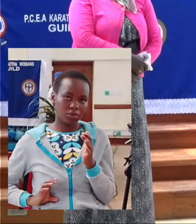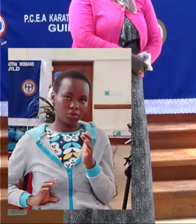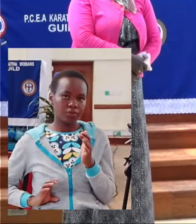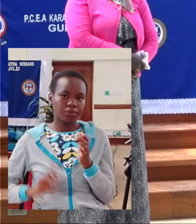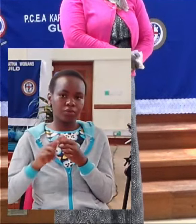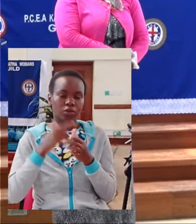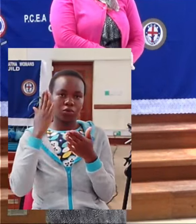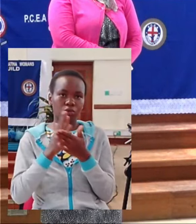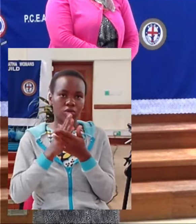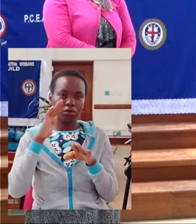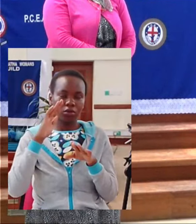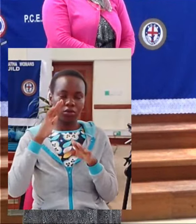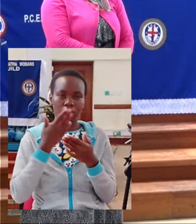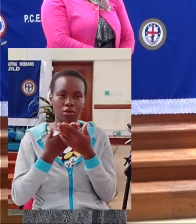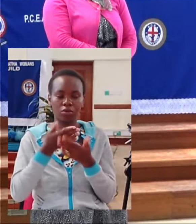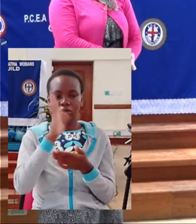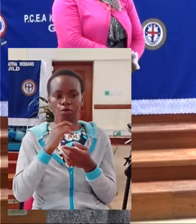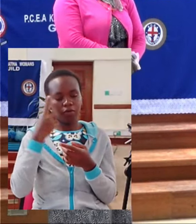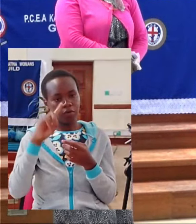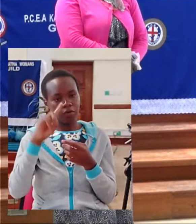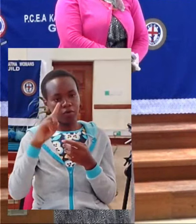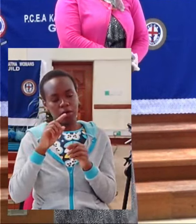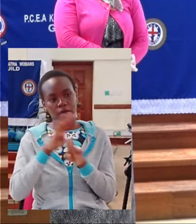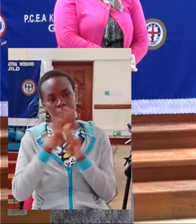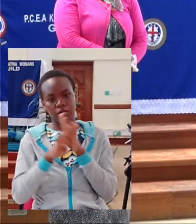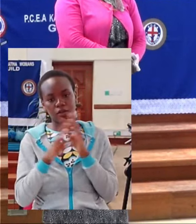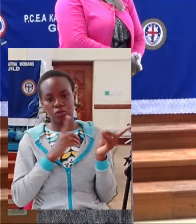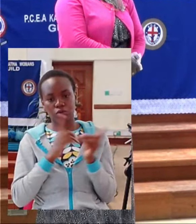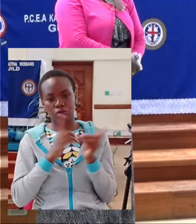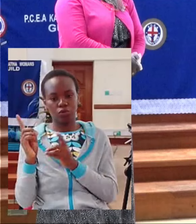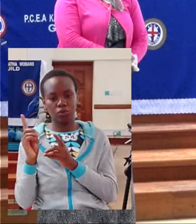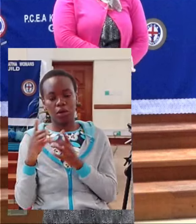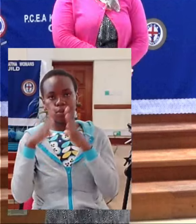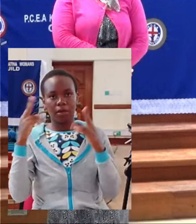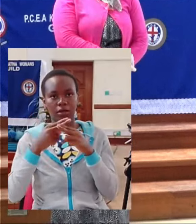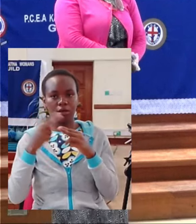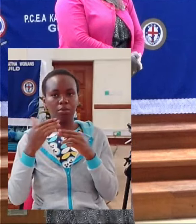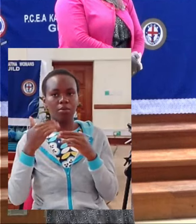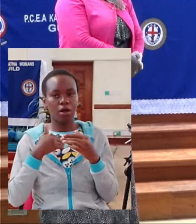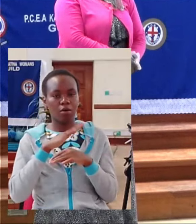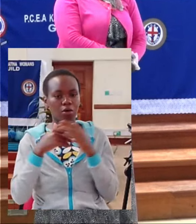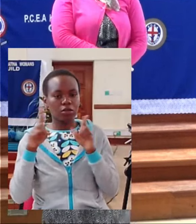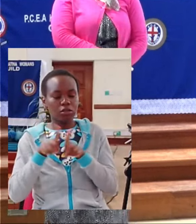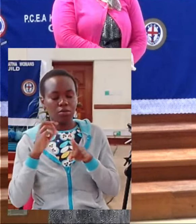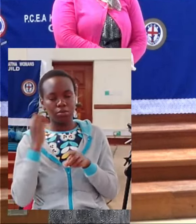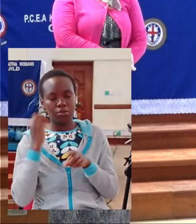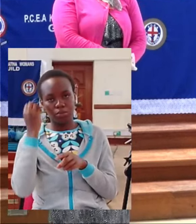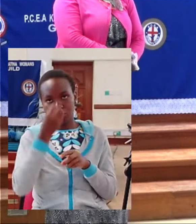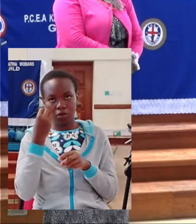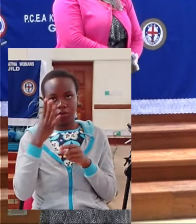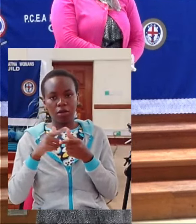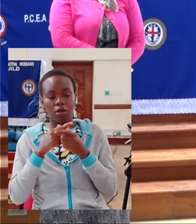Kristo niwega Jehova Nisi Jehova Shalom maretwa makune manene Ngai na ni mathaka baba we